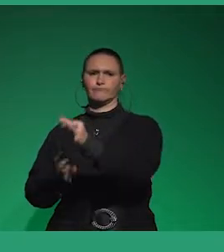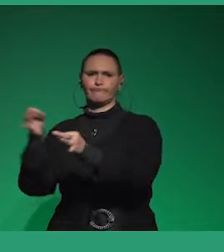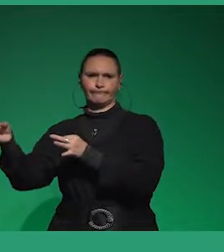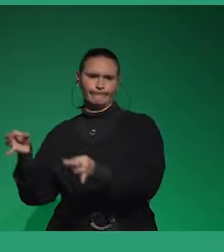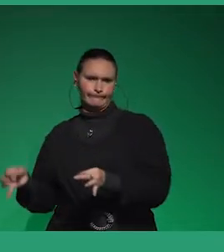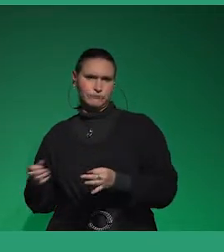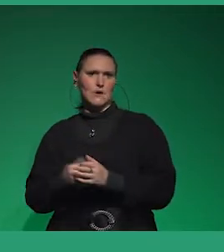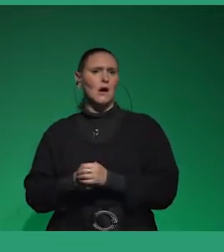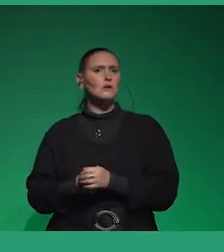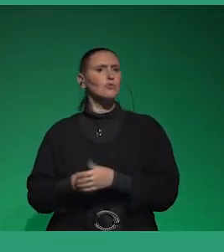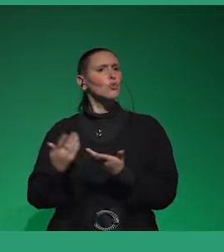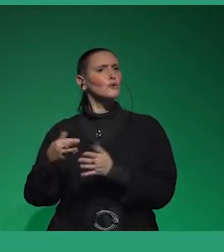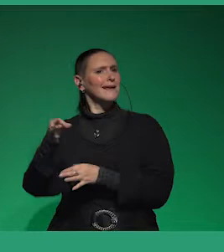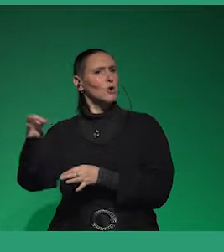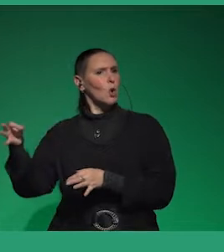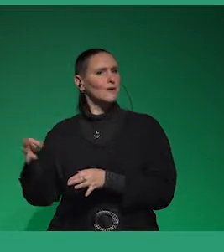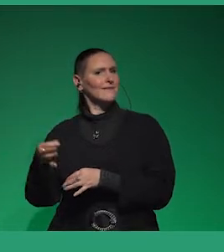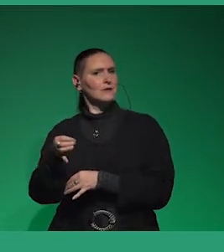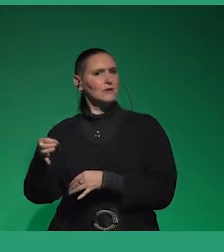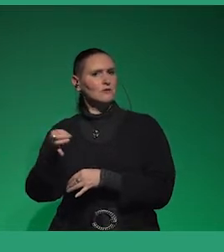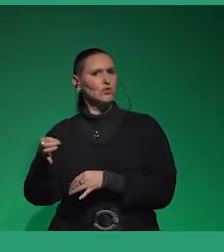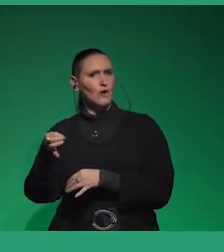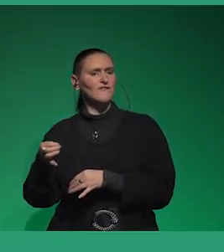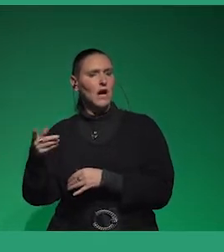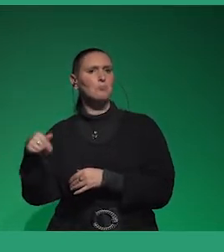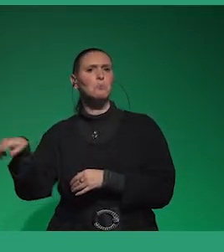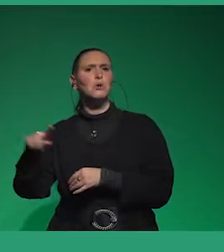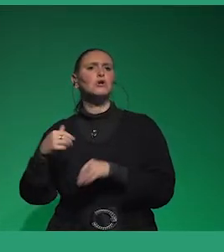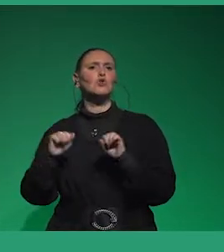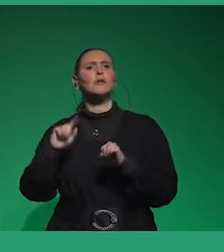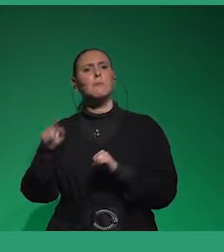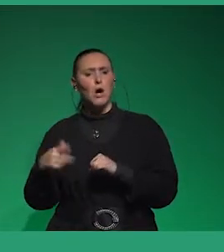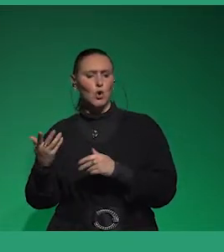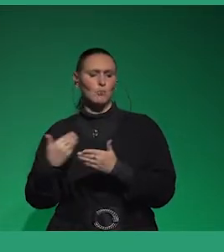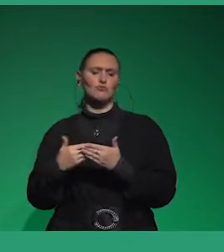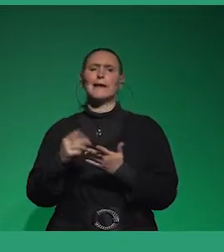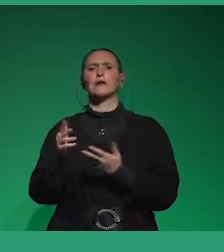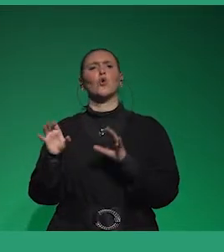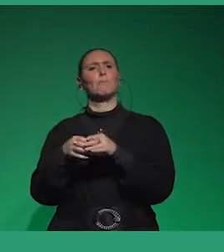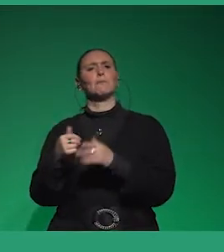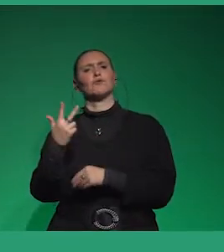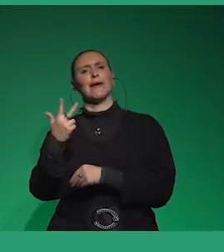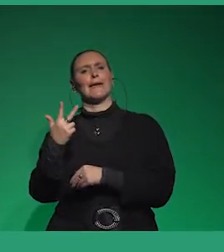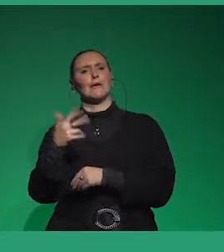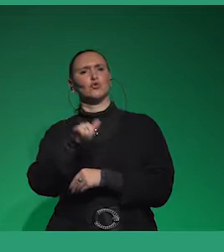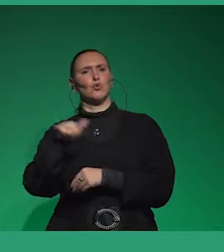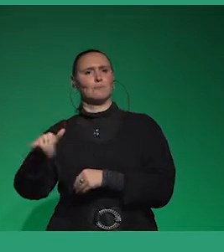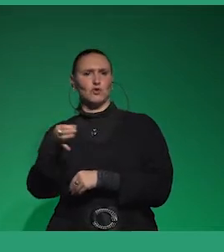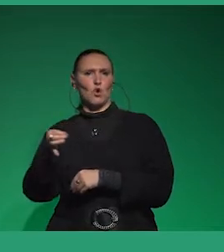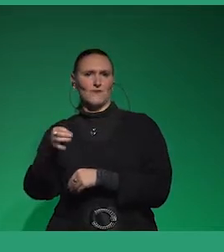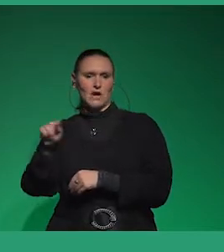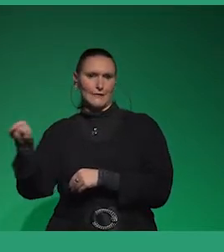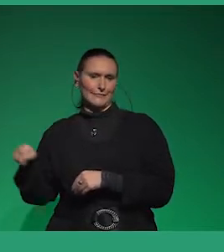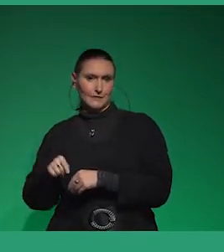the locals, the villages can be grouped in three types of villages. So that